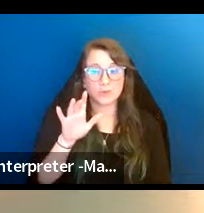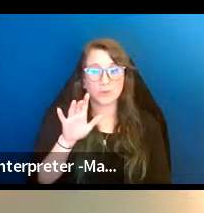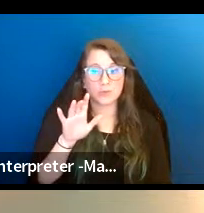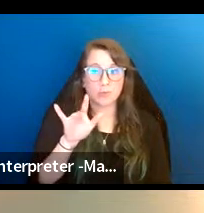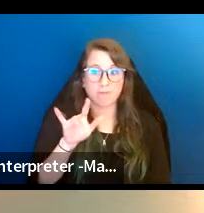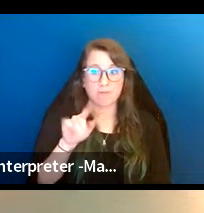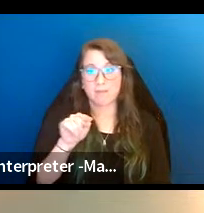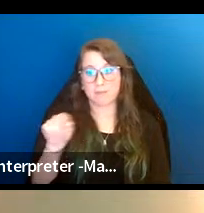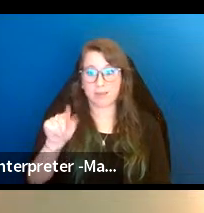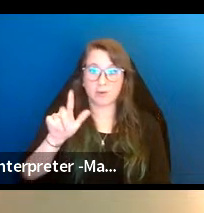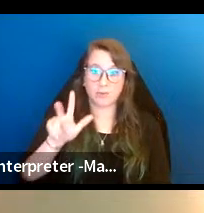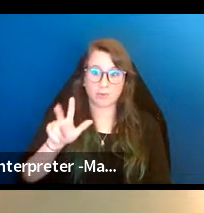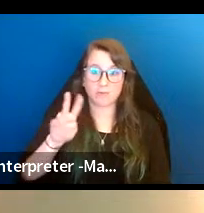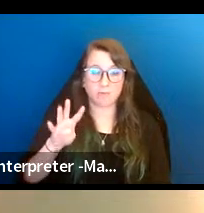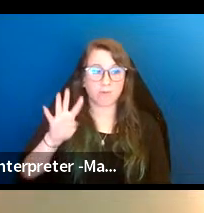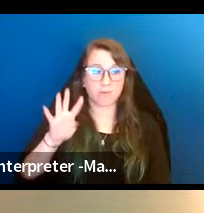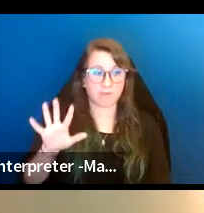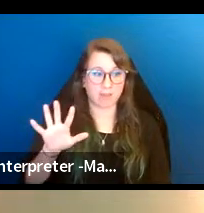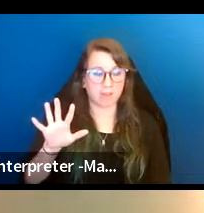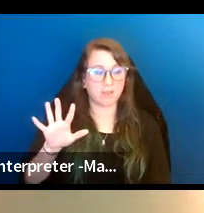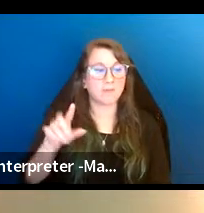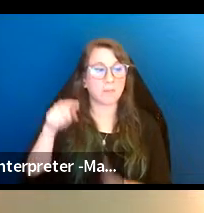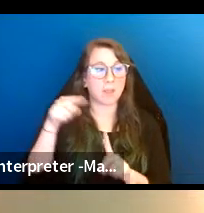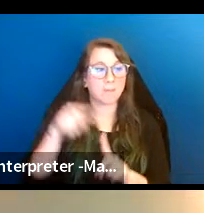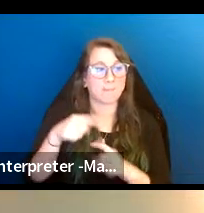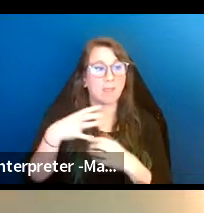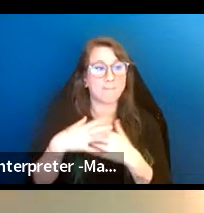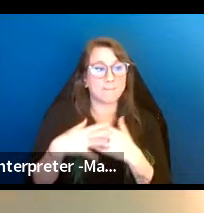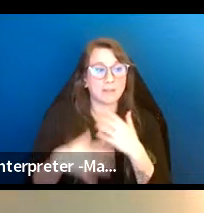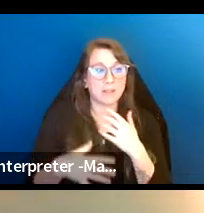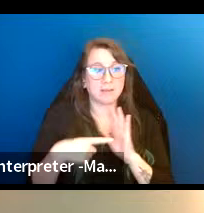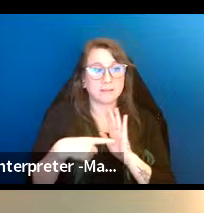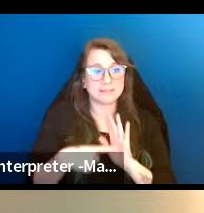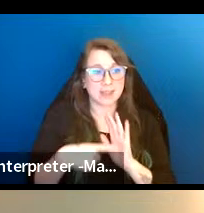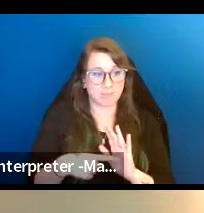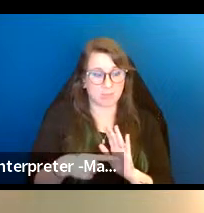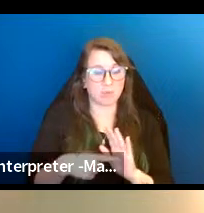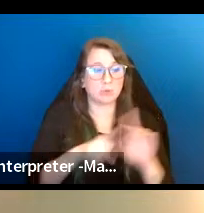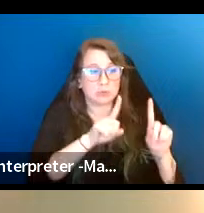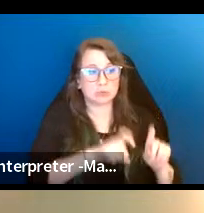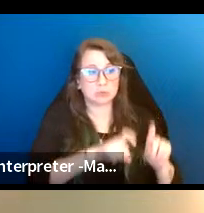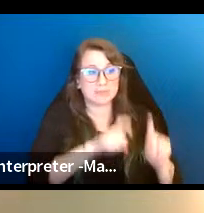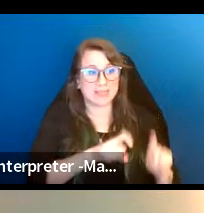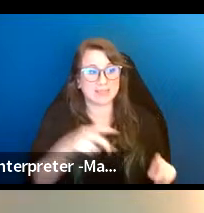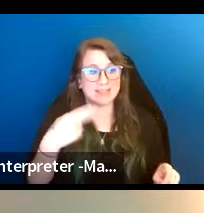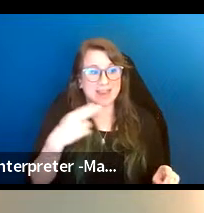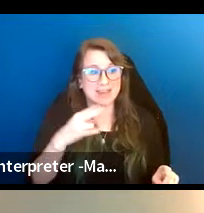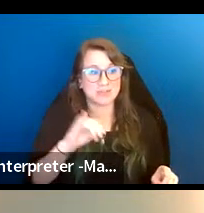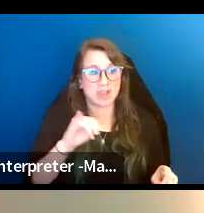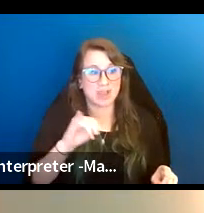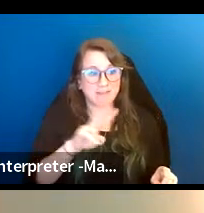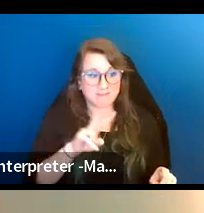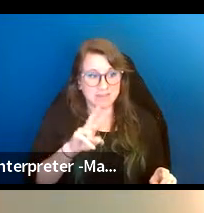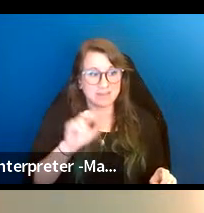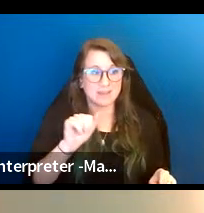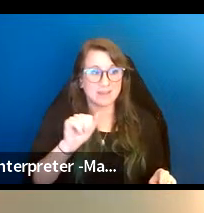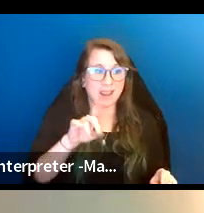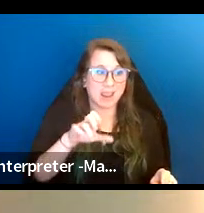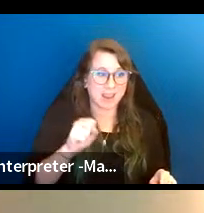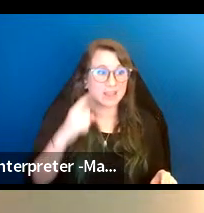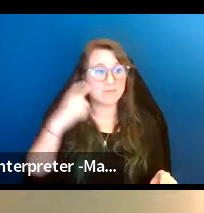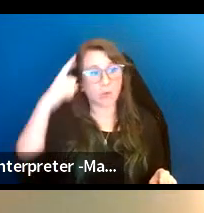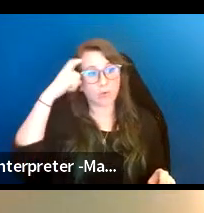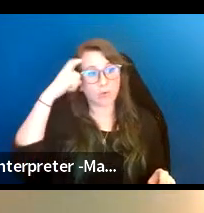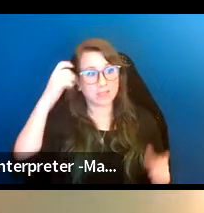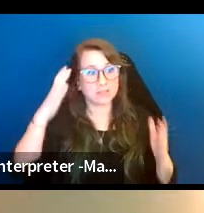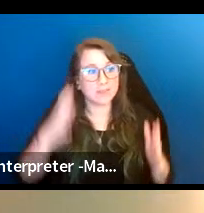25-345 about taking a blood sample to test for HIV AIDS for suspects that are